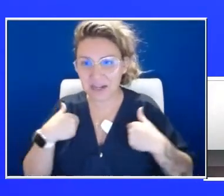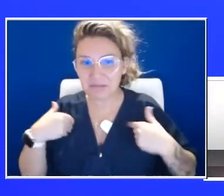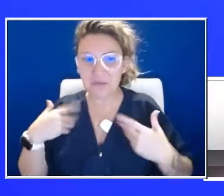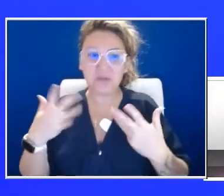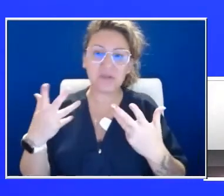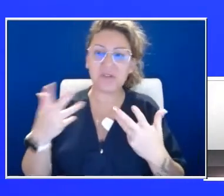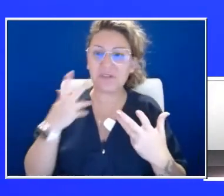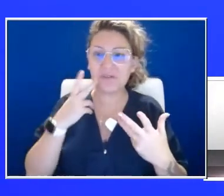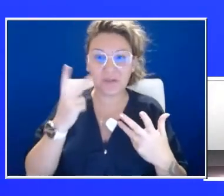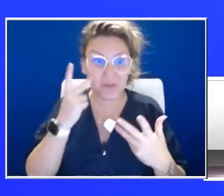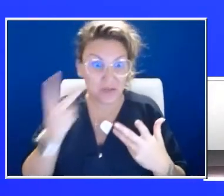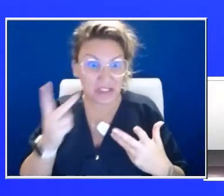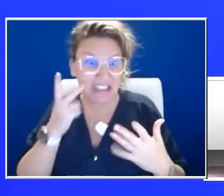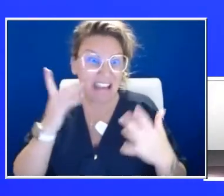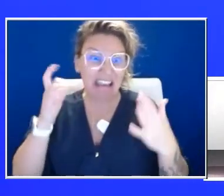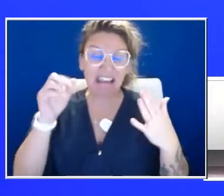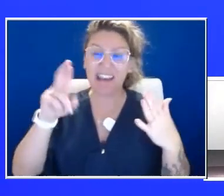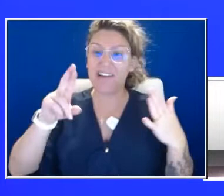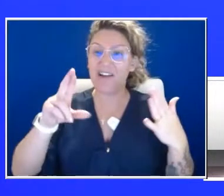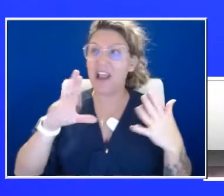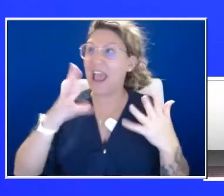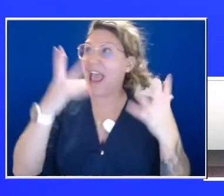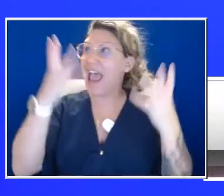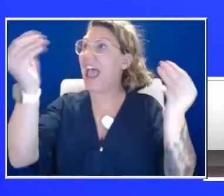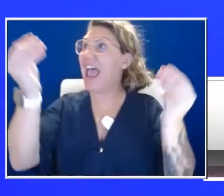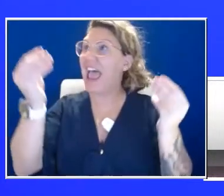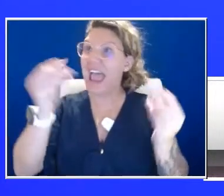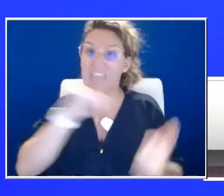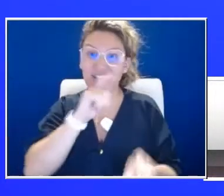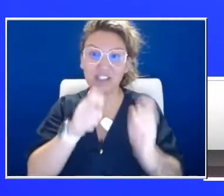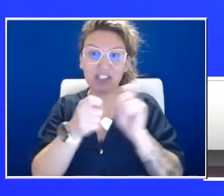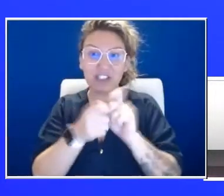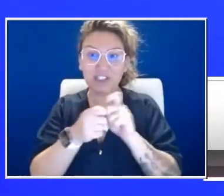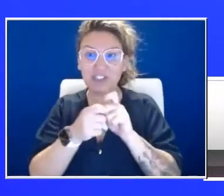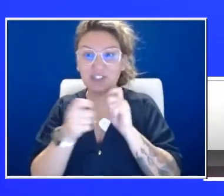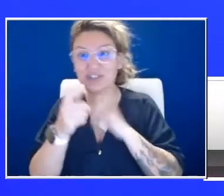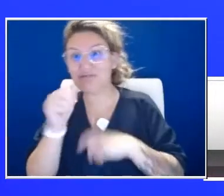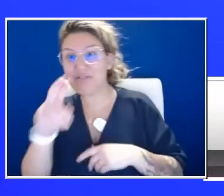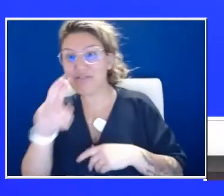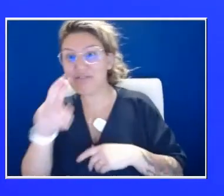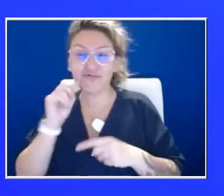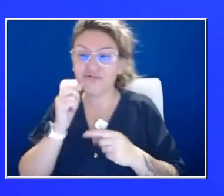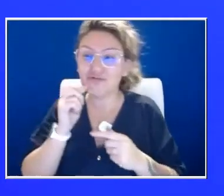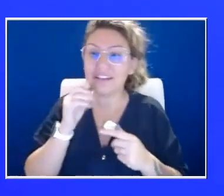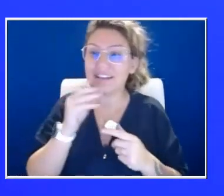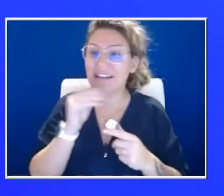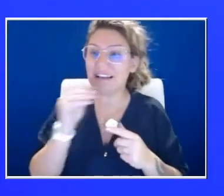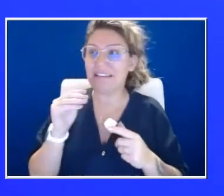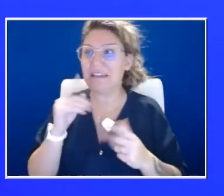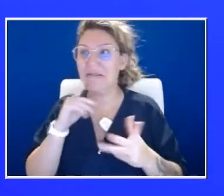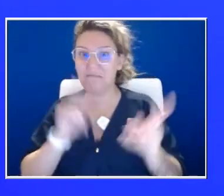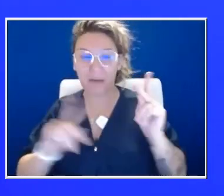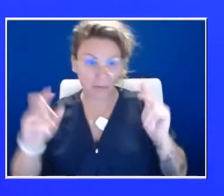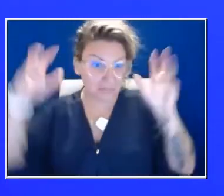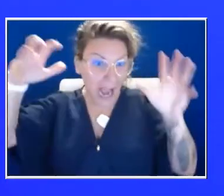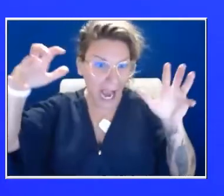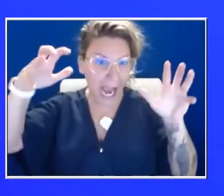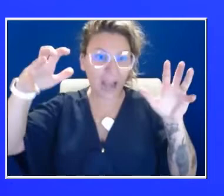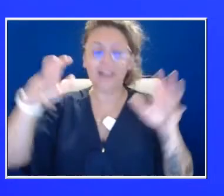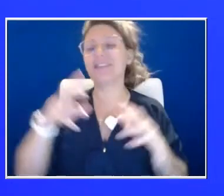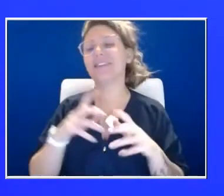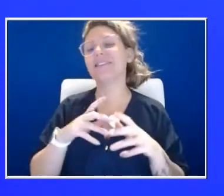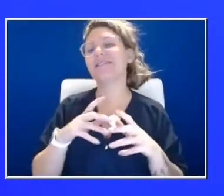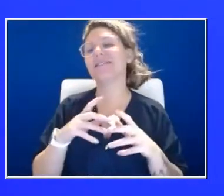seeing when you're out trick-or-treating and go around a corner and there's that cat and around. But yeah, so audible